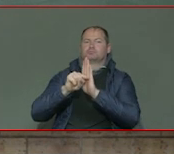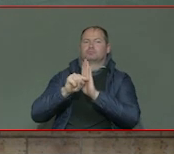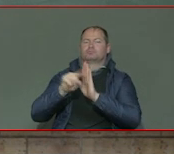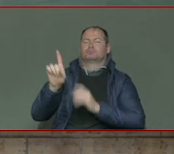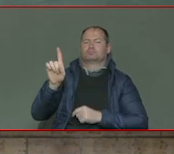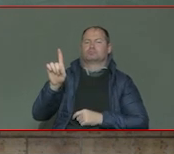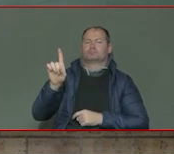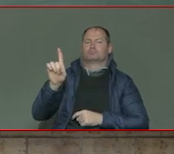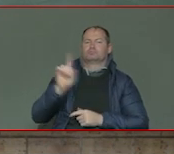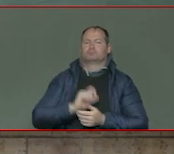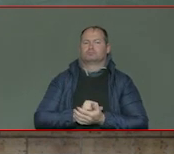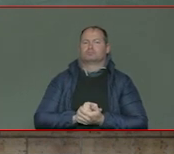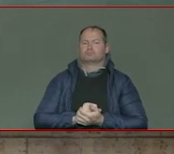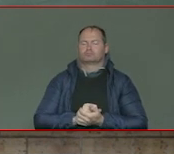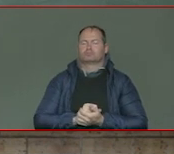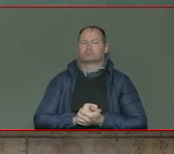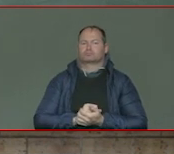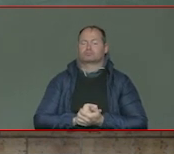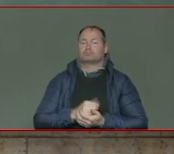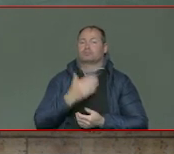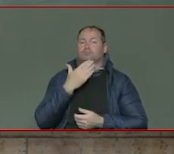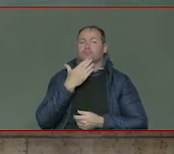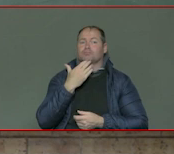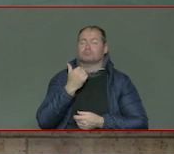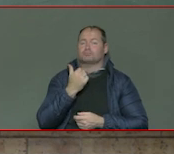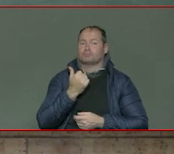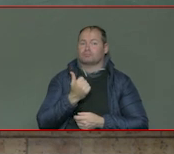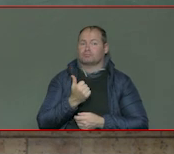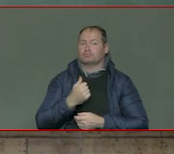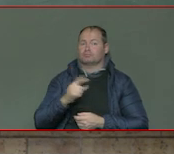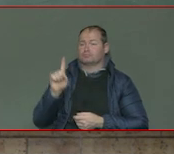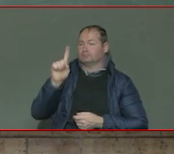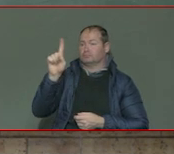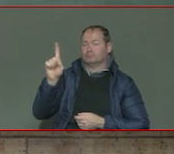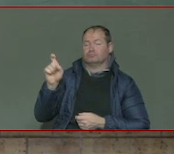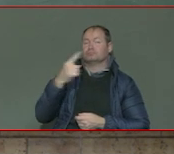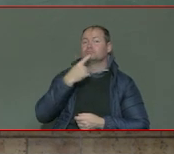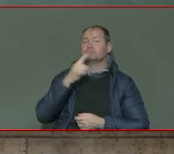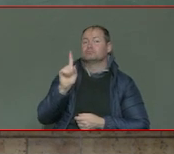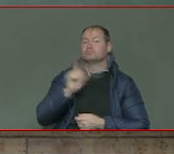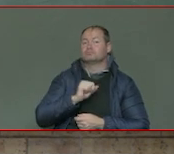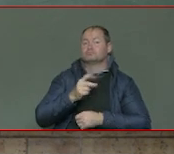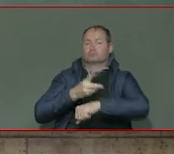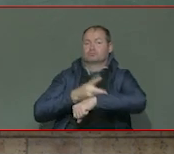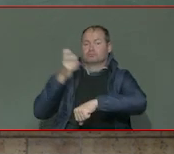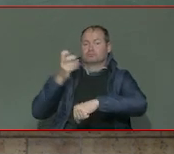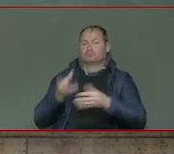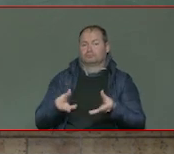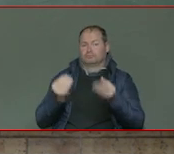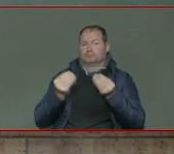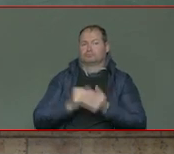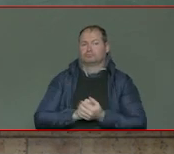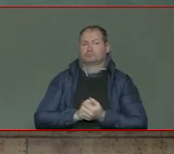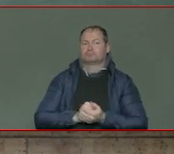1. Now, people, take note. I'm asking you to find the derivative. Now, if y